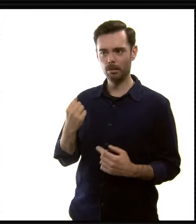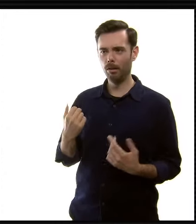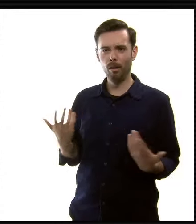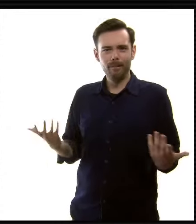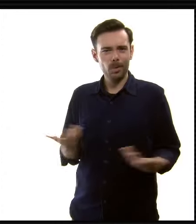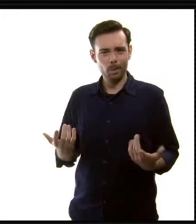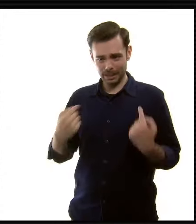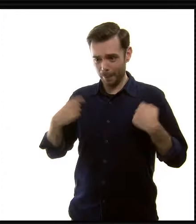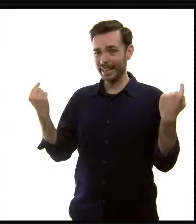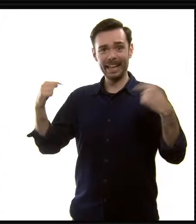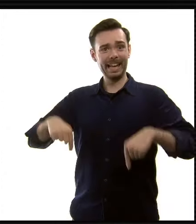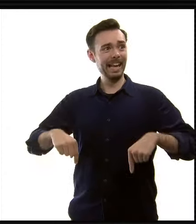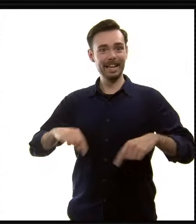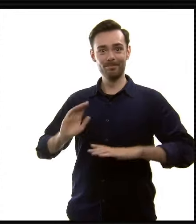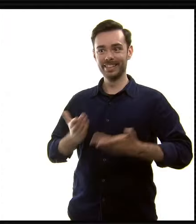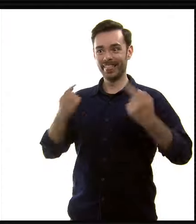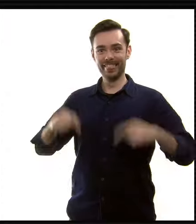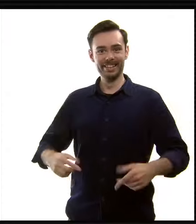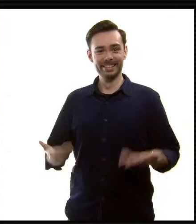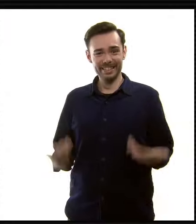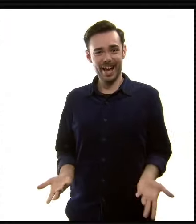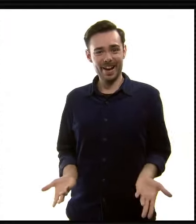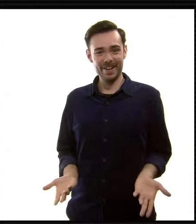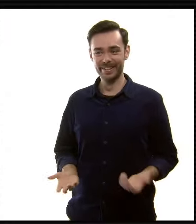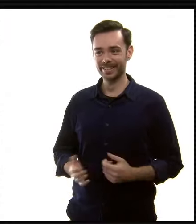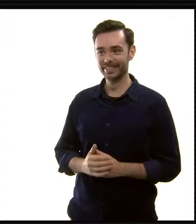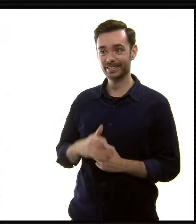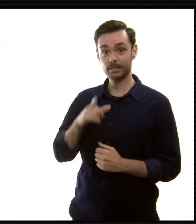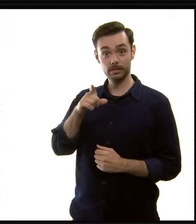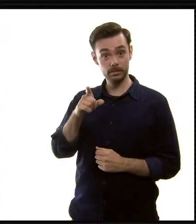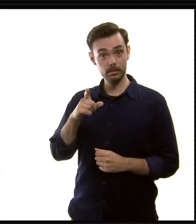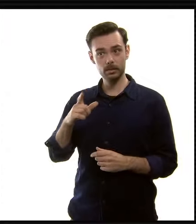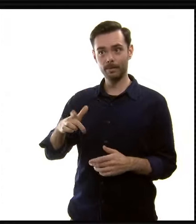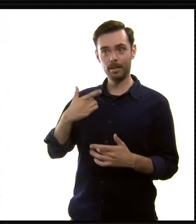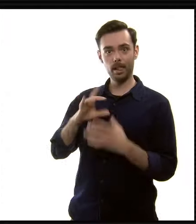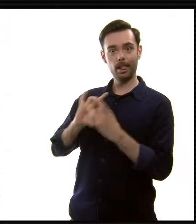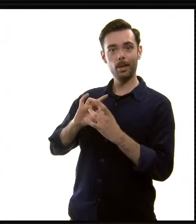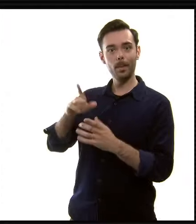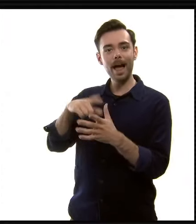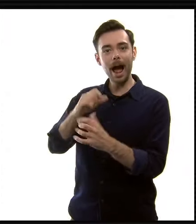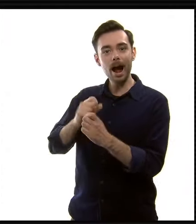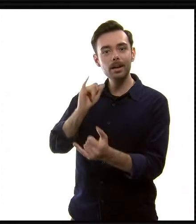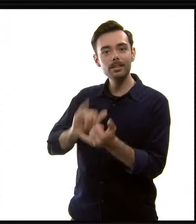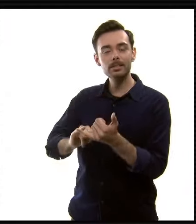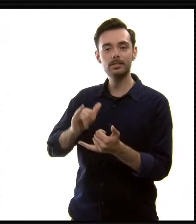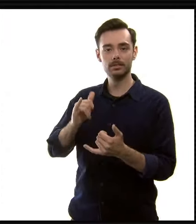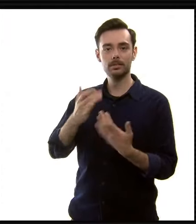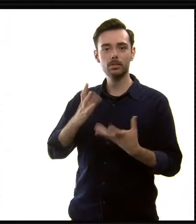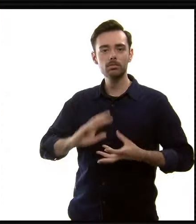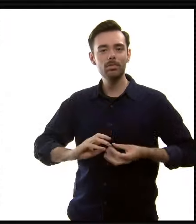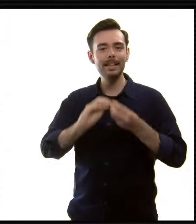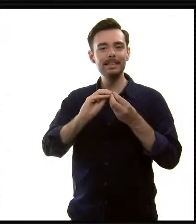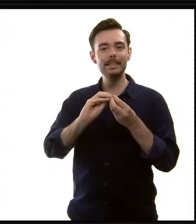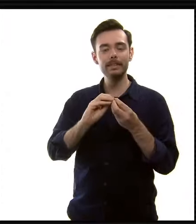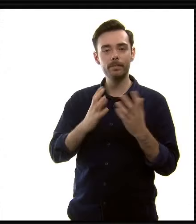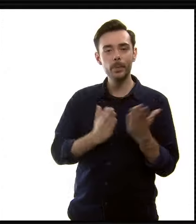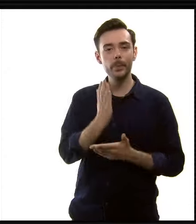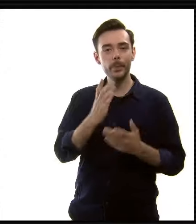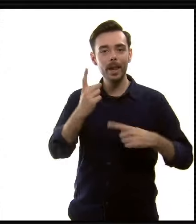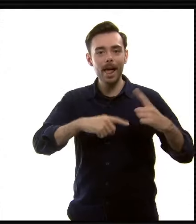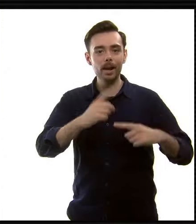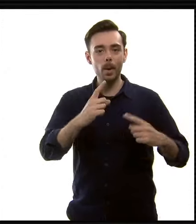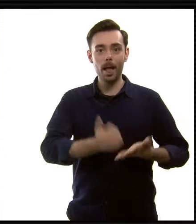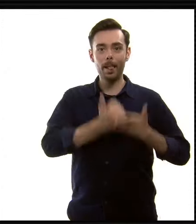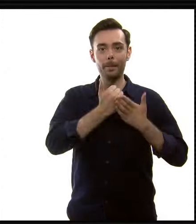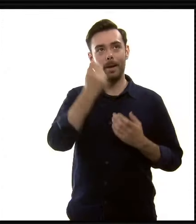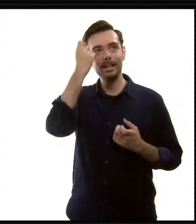now. Yes, it's going great. And are you like Angus as well? Like, do you use creativity of Lego to unwind and stimulate new ideas?